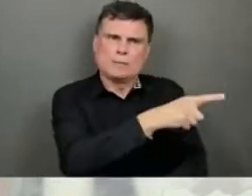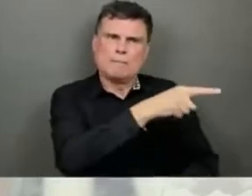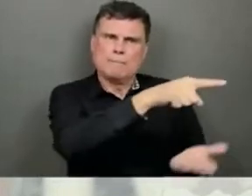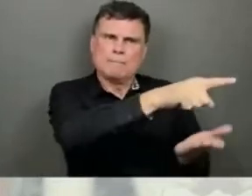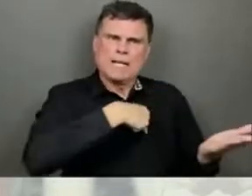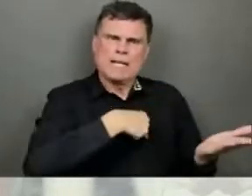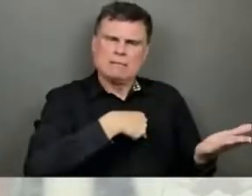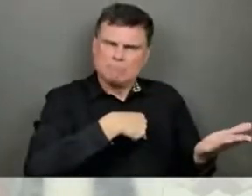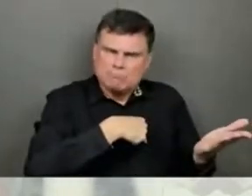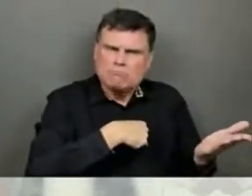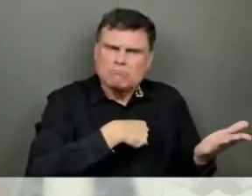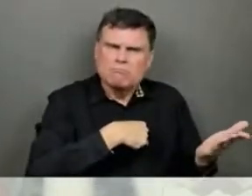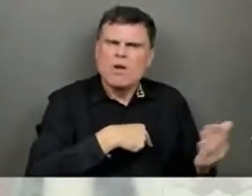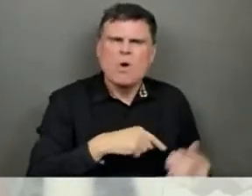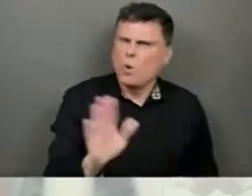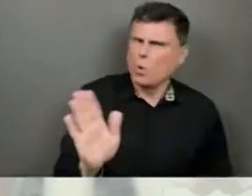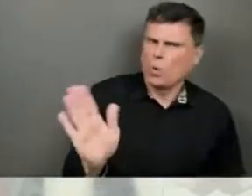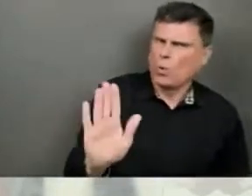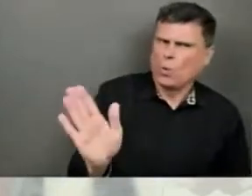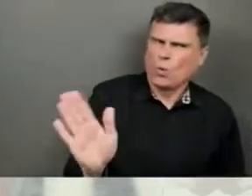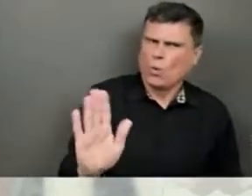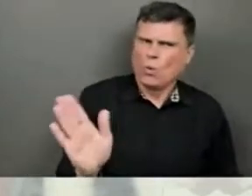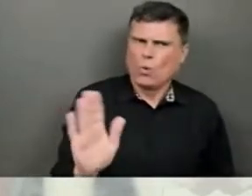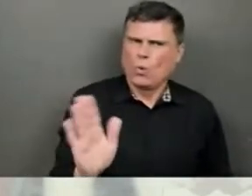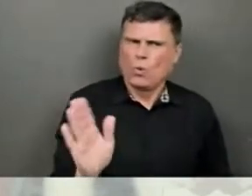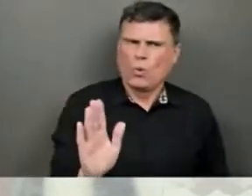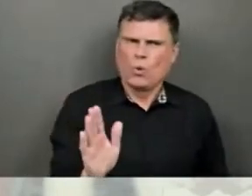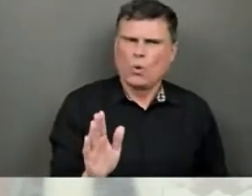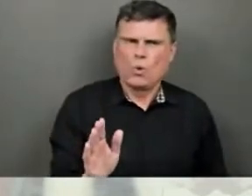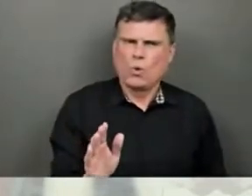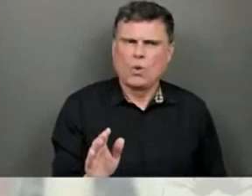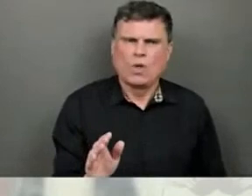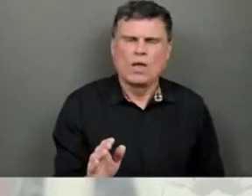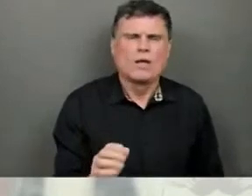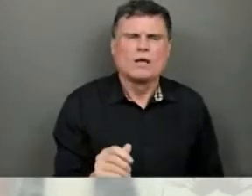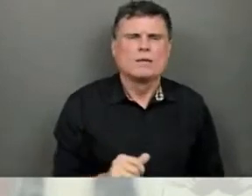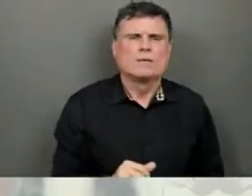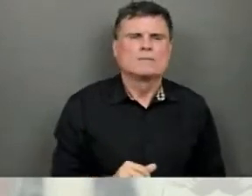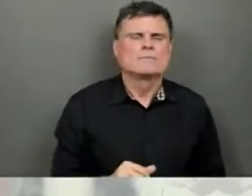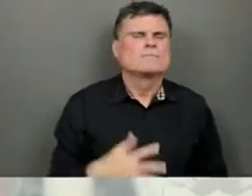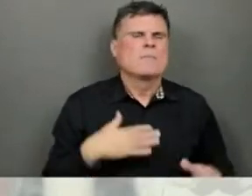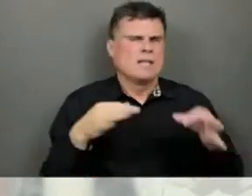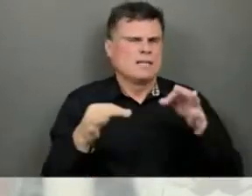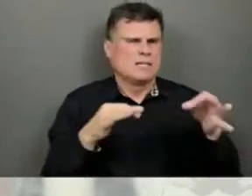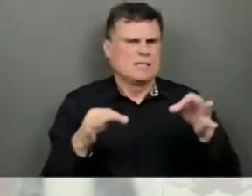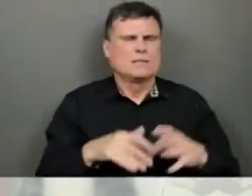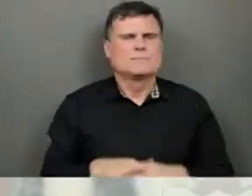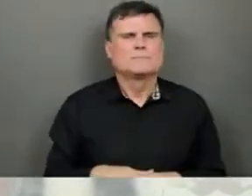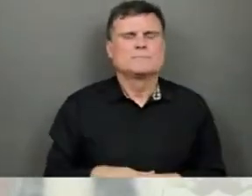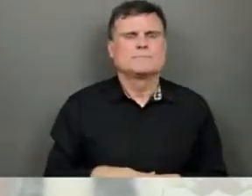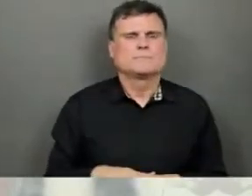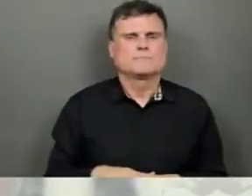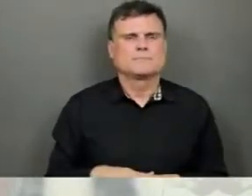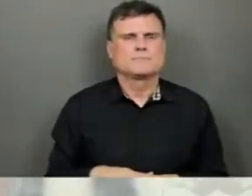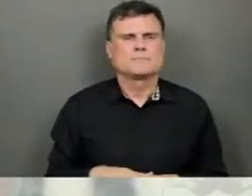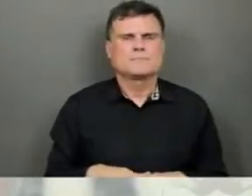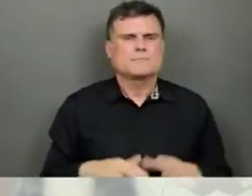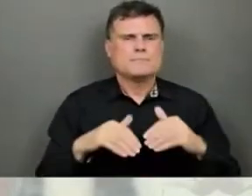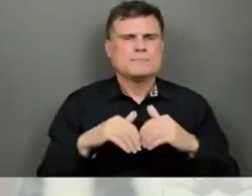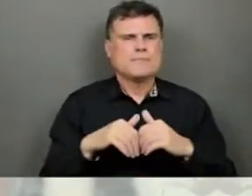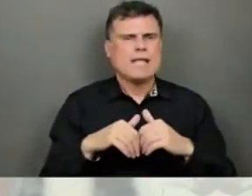of that. I do, I would say in the nicest possible way to the federal